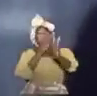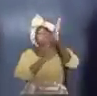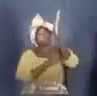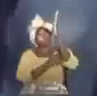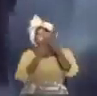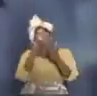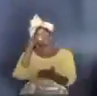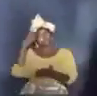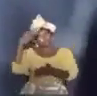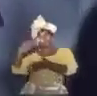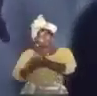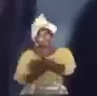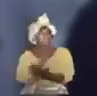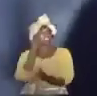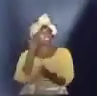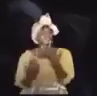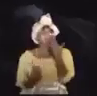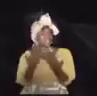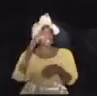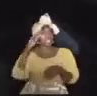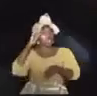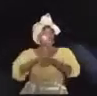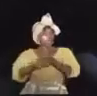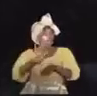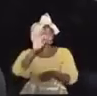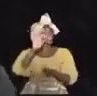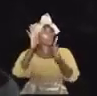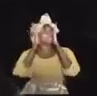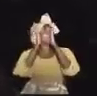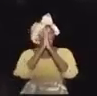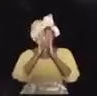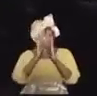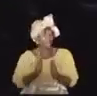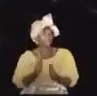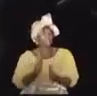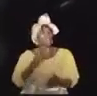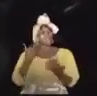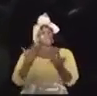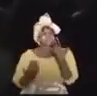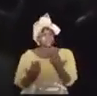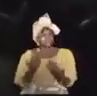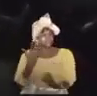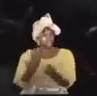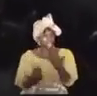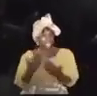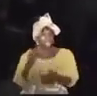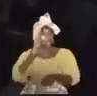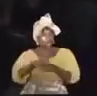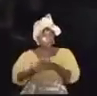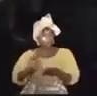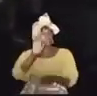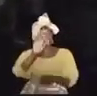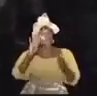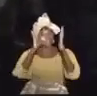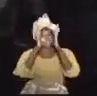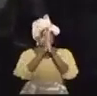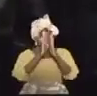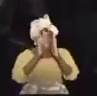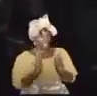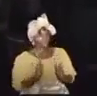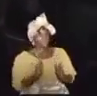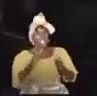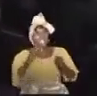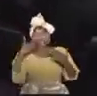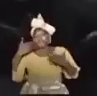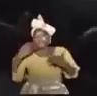Fresh fire upon your prayer life. Fresh passion for the study of the word. Fresh